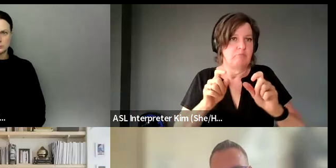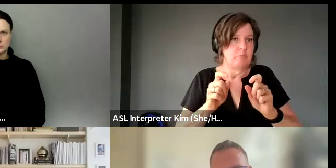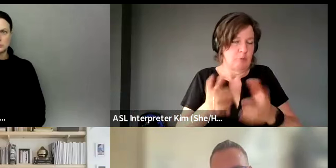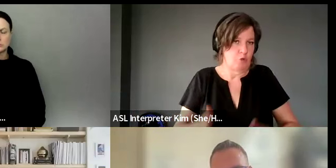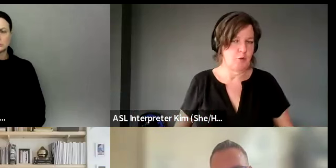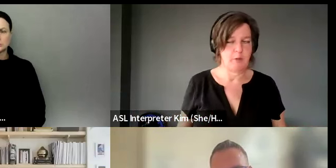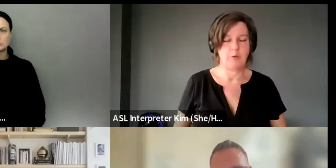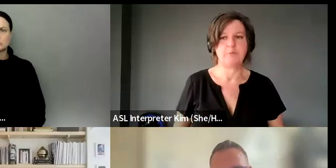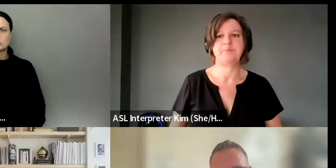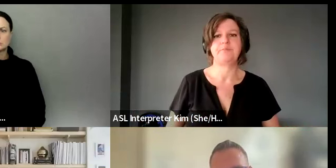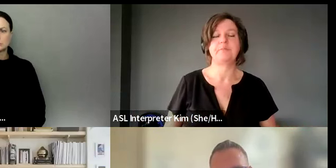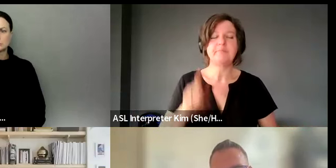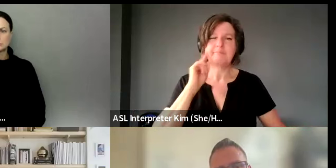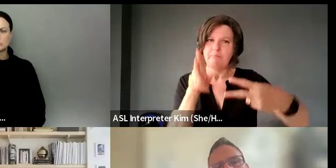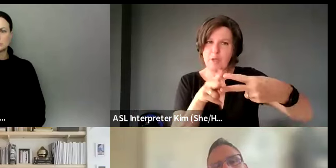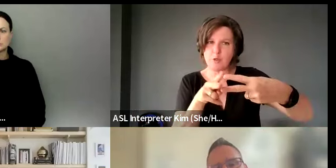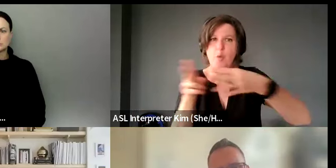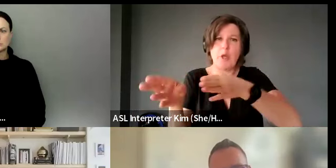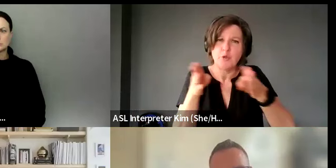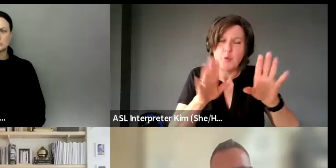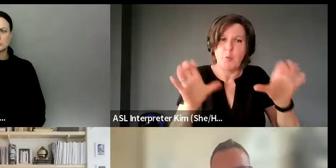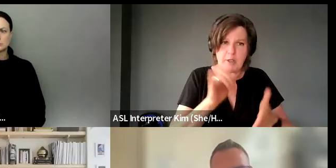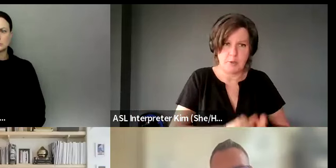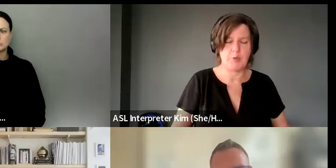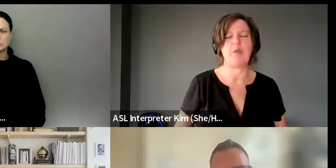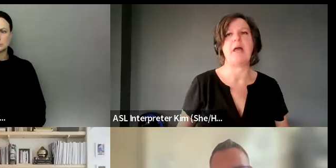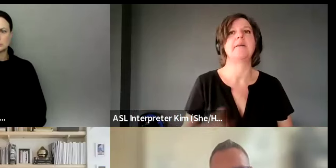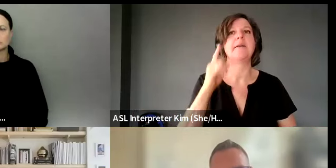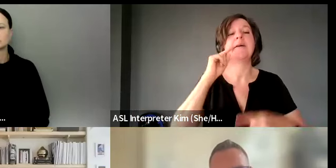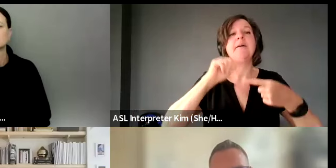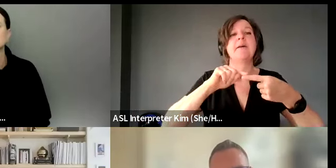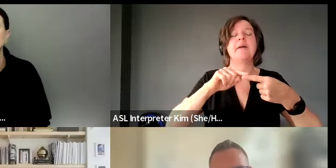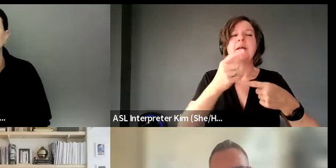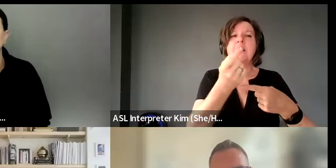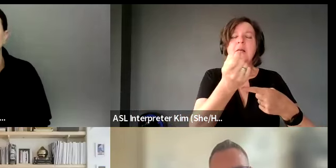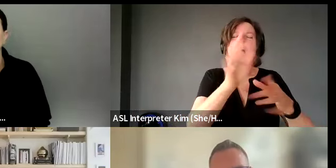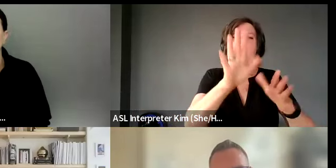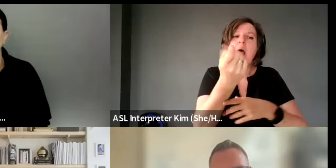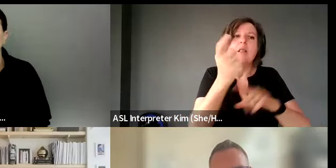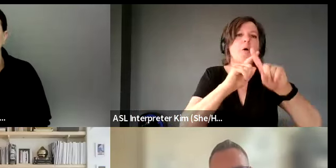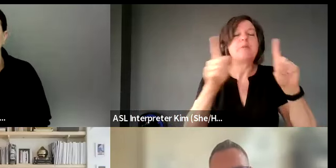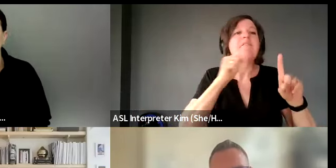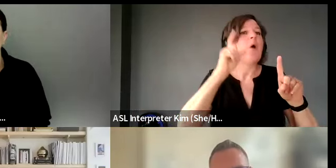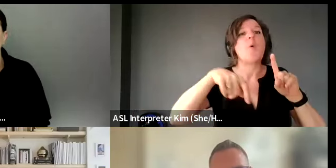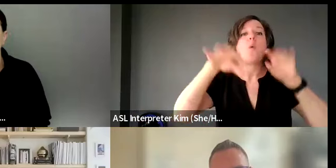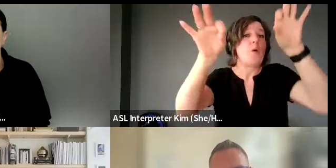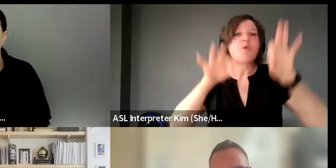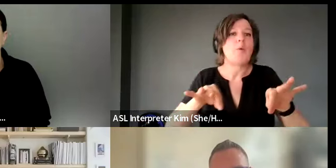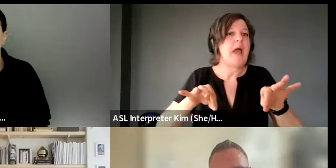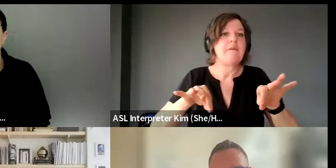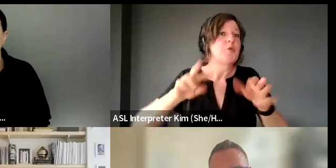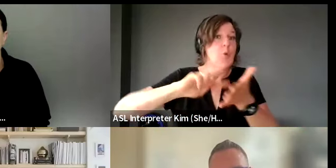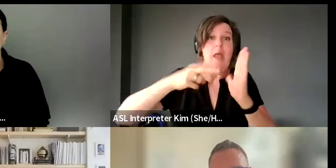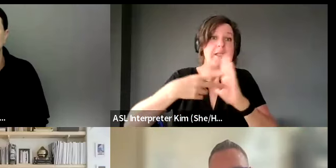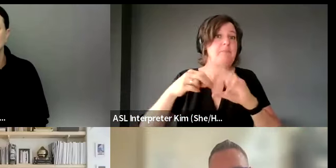two ways of doing it. It could be either, so it's a little different because we don't need to explain what it is in sign language. People